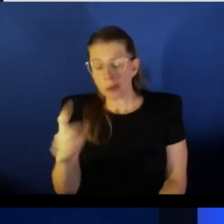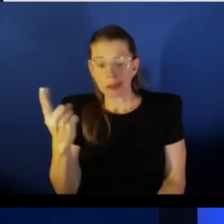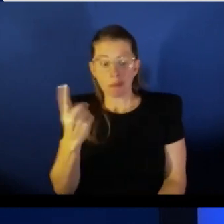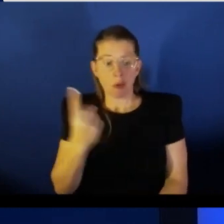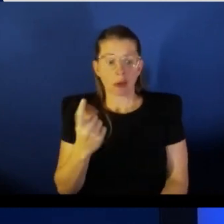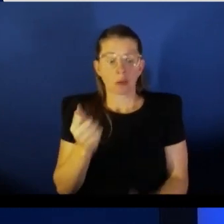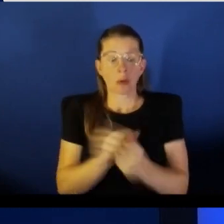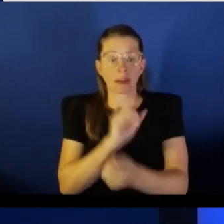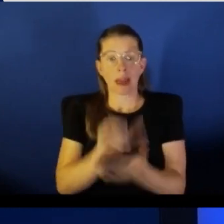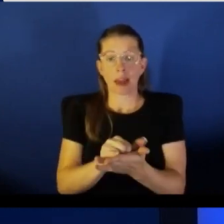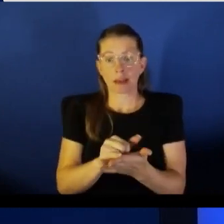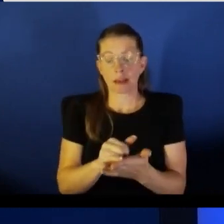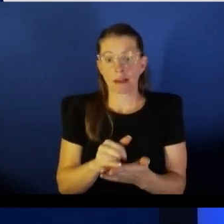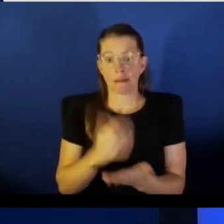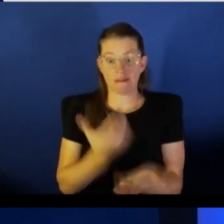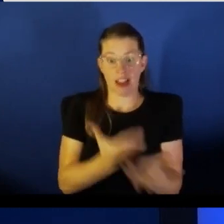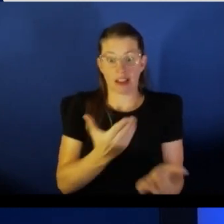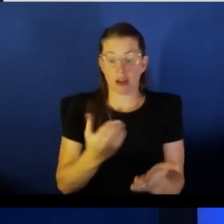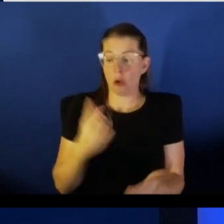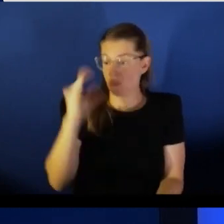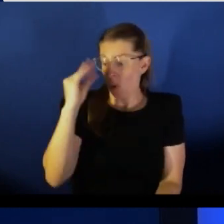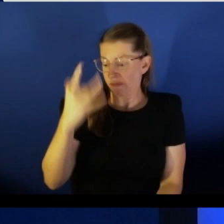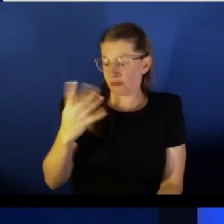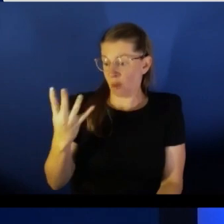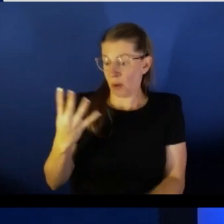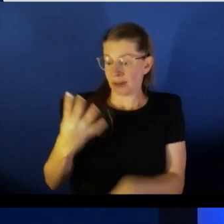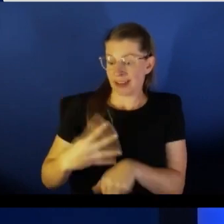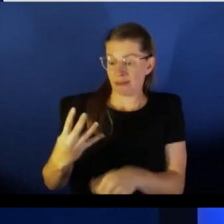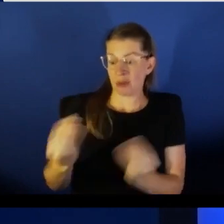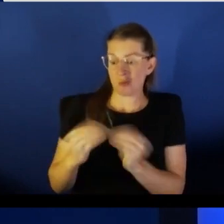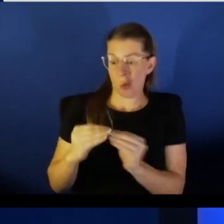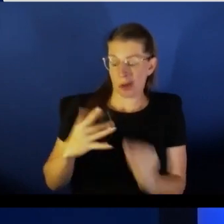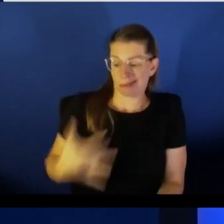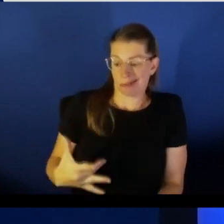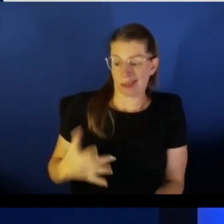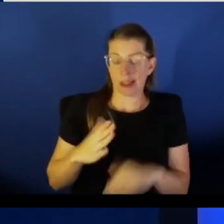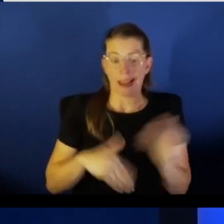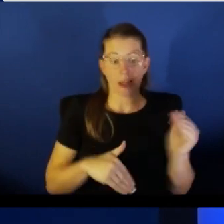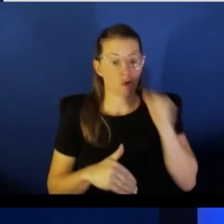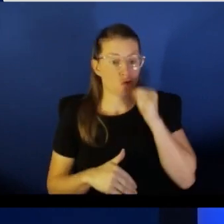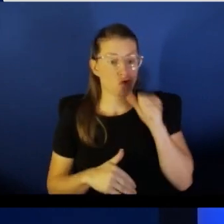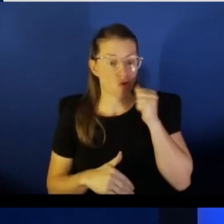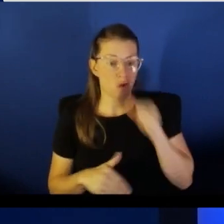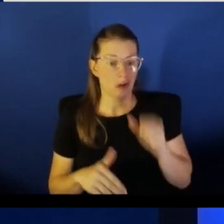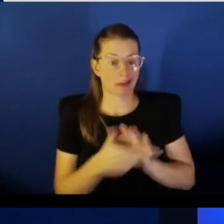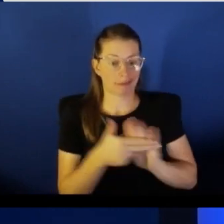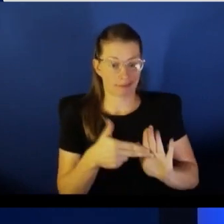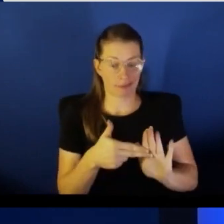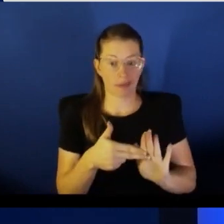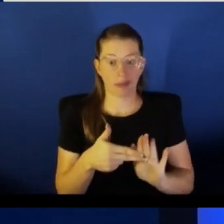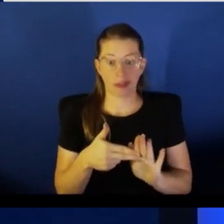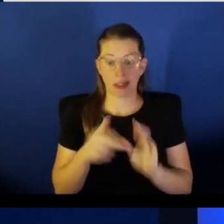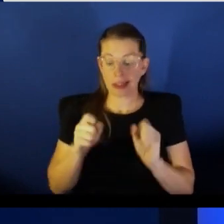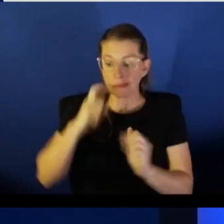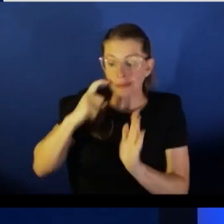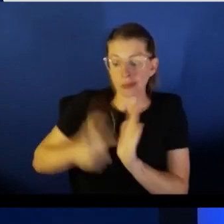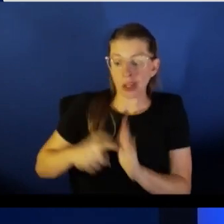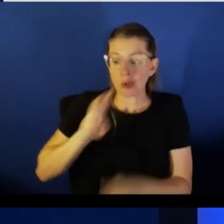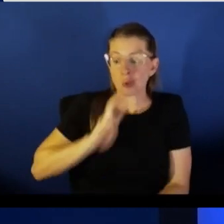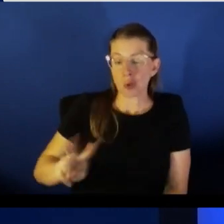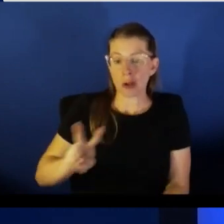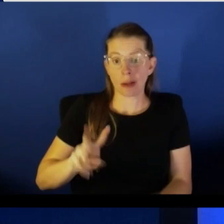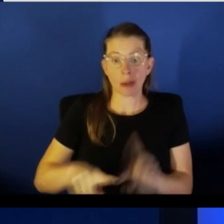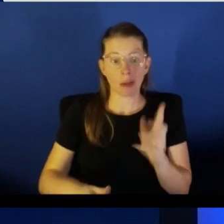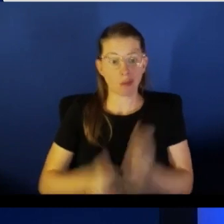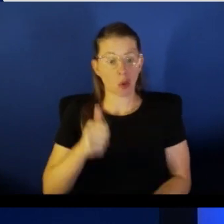facts: boys are 4 times more likely to be diagnosed with autism than girls, and it can be diagnosed as early as 2, but most children